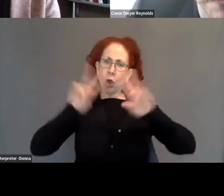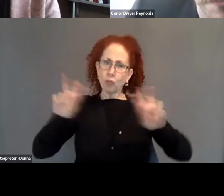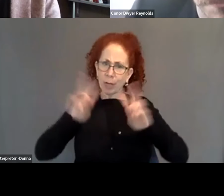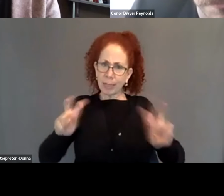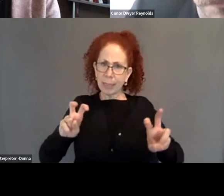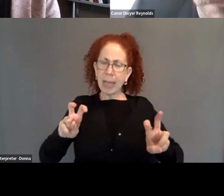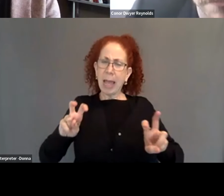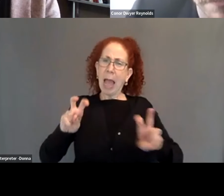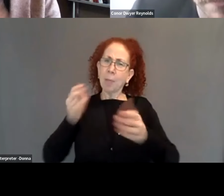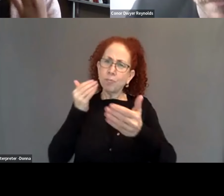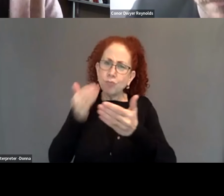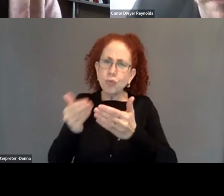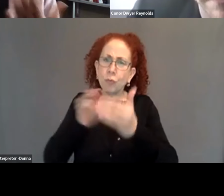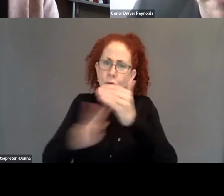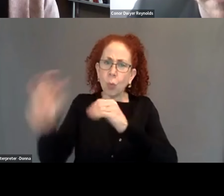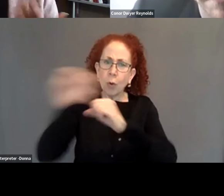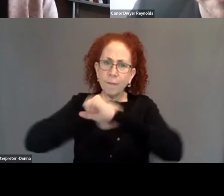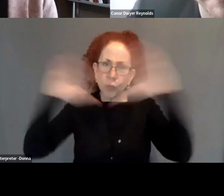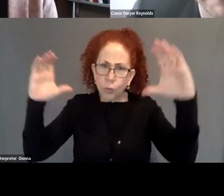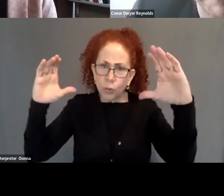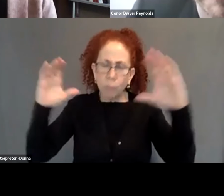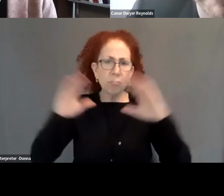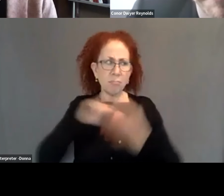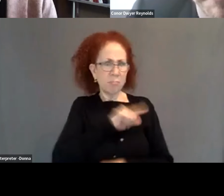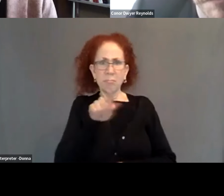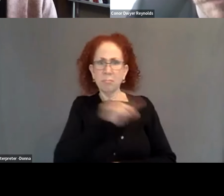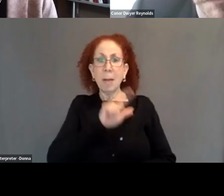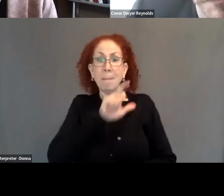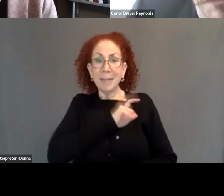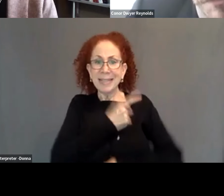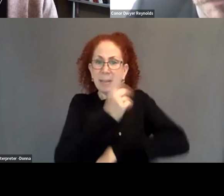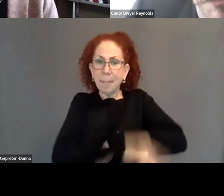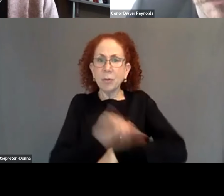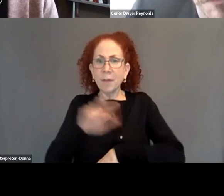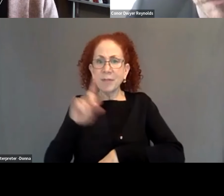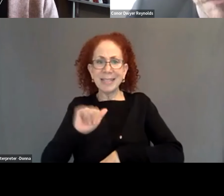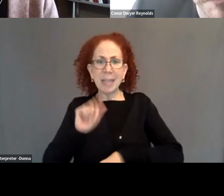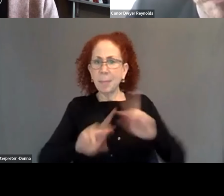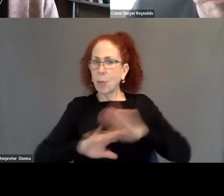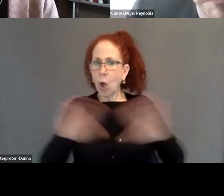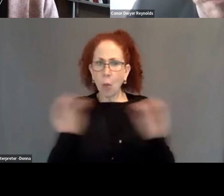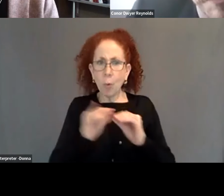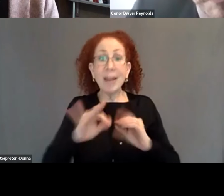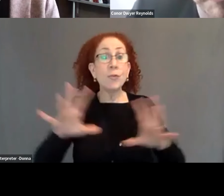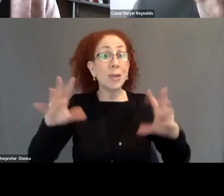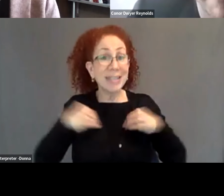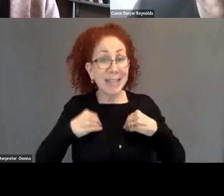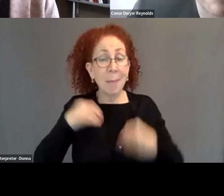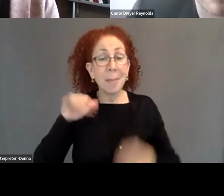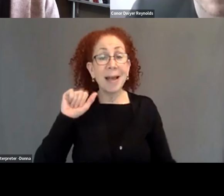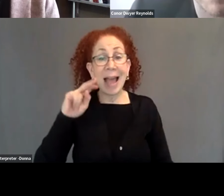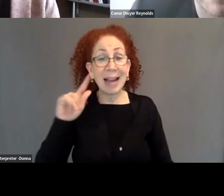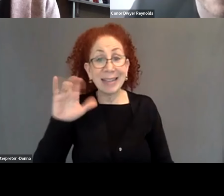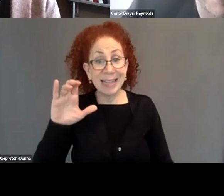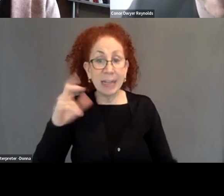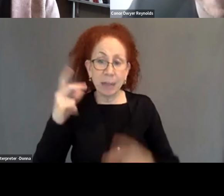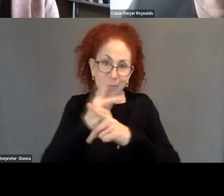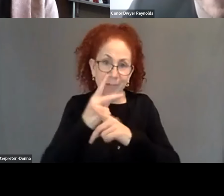towards a future where we don't see these forms of policing and punishment of disabled people, if you accept the analytic,